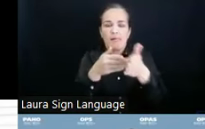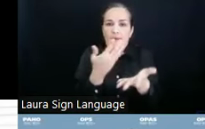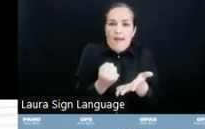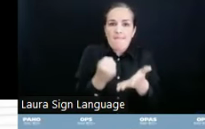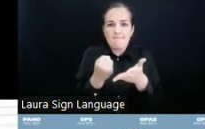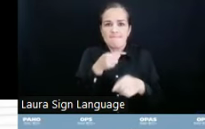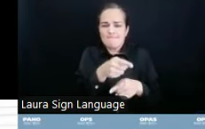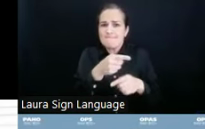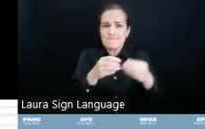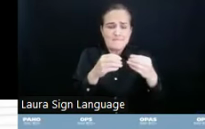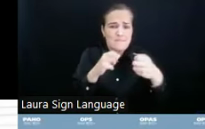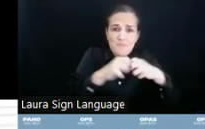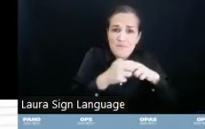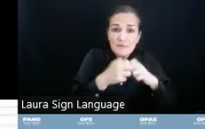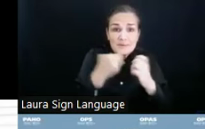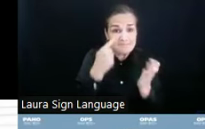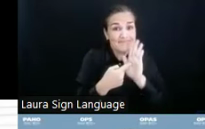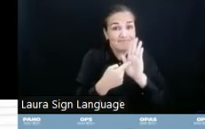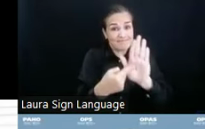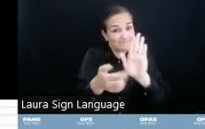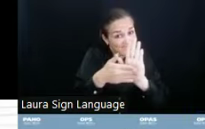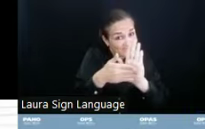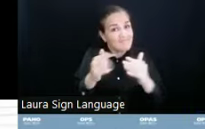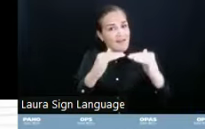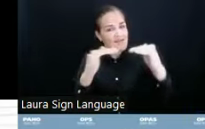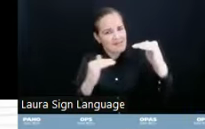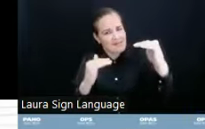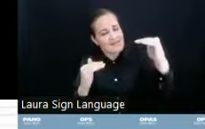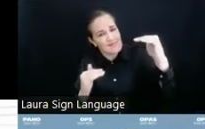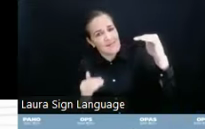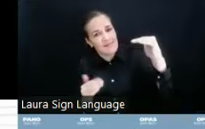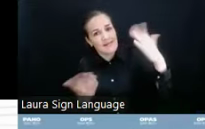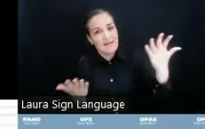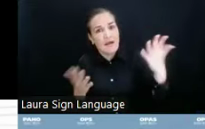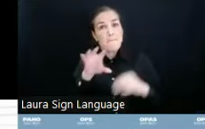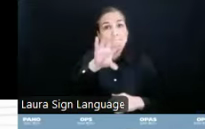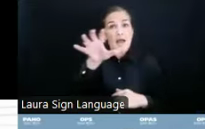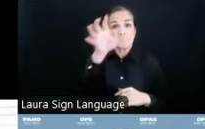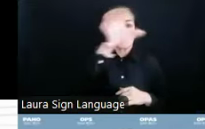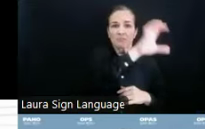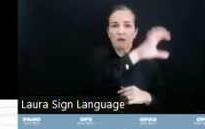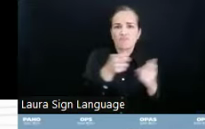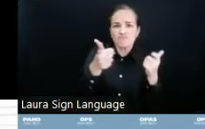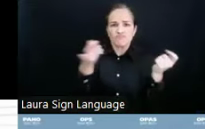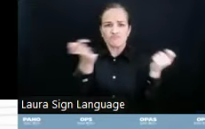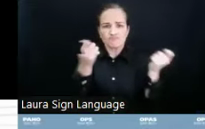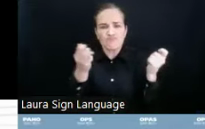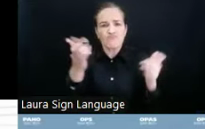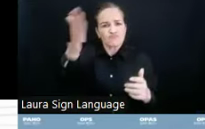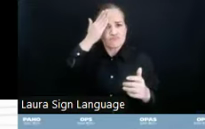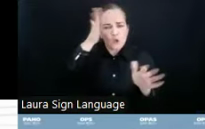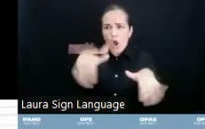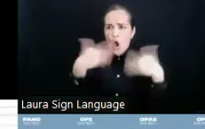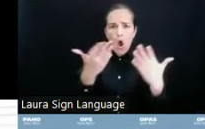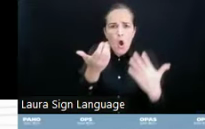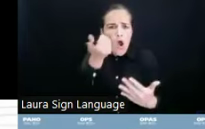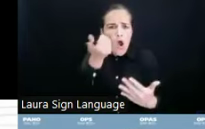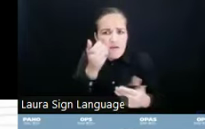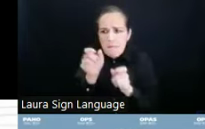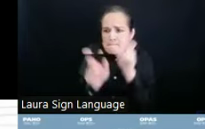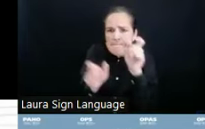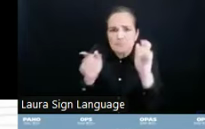to se denuncia accessible que existen transportation. So we desigualdades can en see el there are a manejo number a of nivel del país gaps in de las how enfermedades no countries transmisibles y manage también de las enfermedades